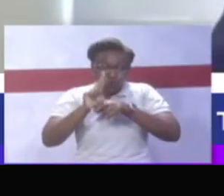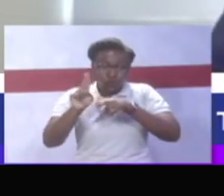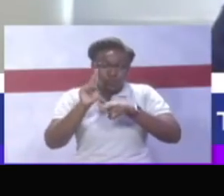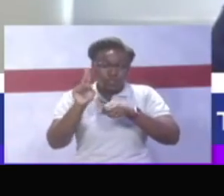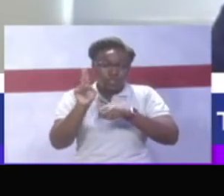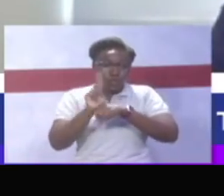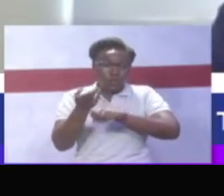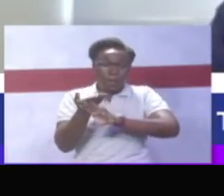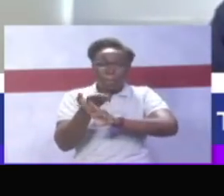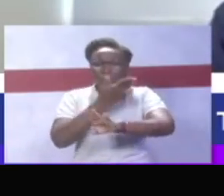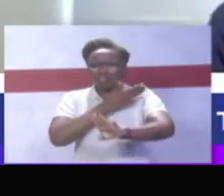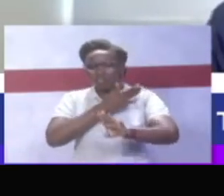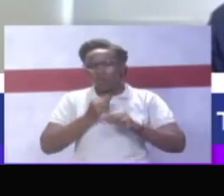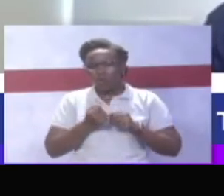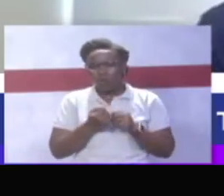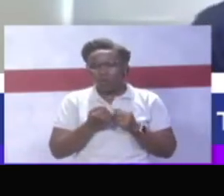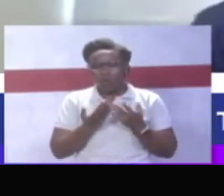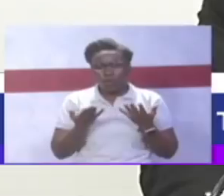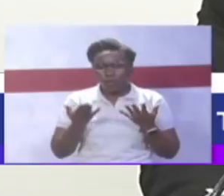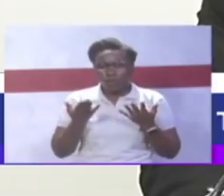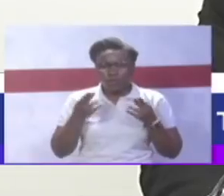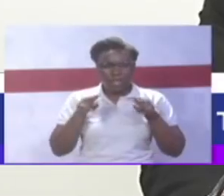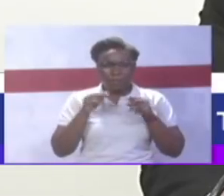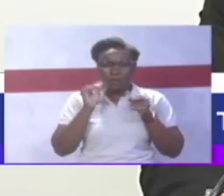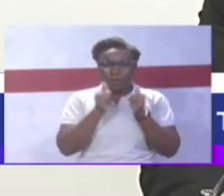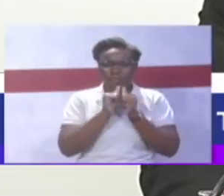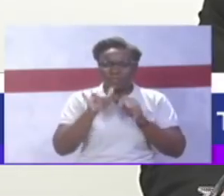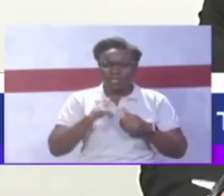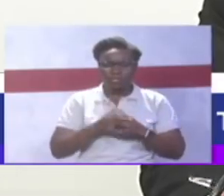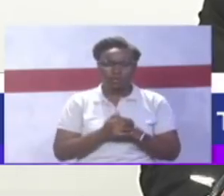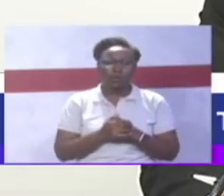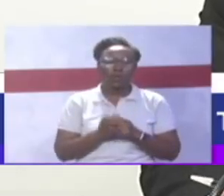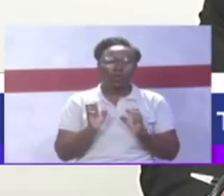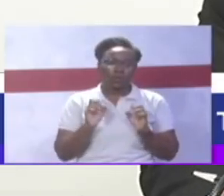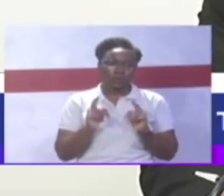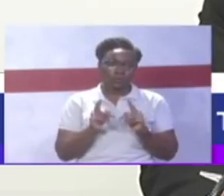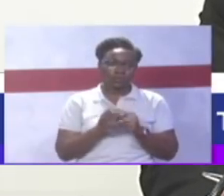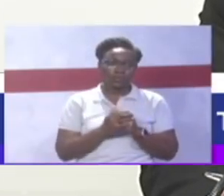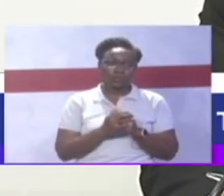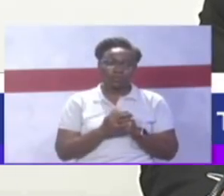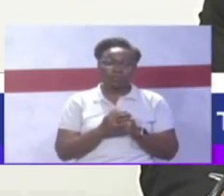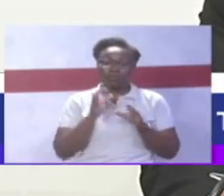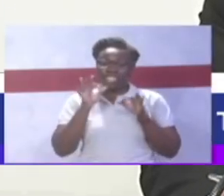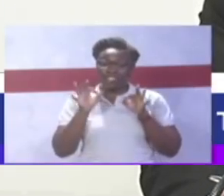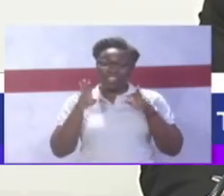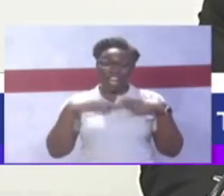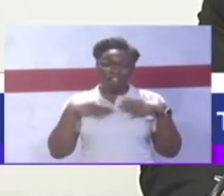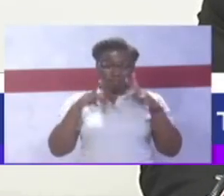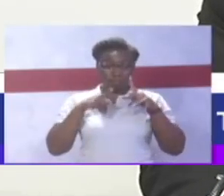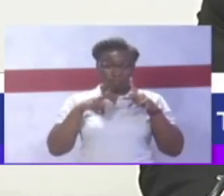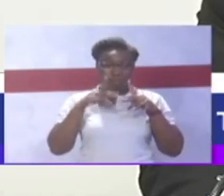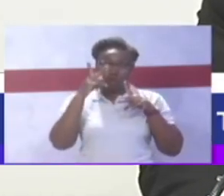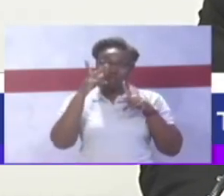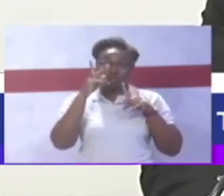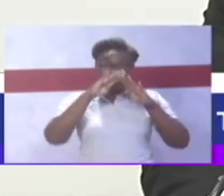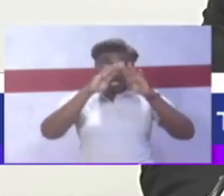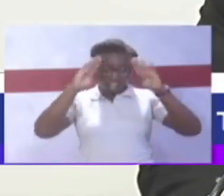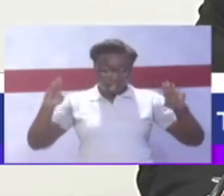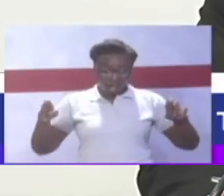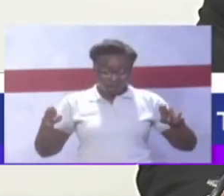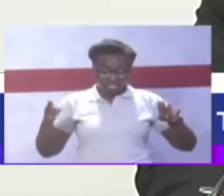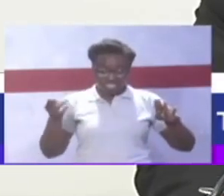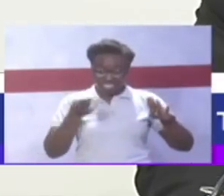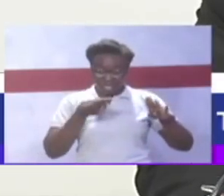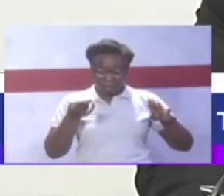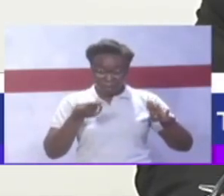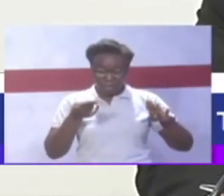strains, could we see a change in that? Okay, so generally speaking, the sequencing, if you have people in a household, for example, with Delta, who have been confirmed